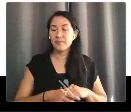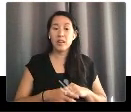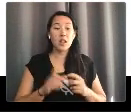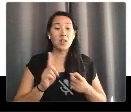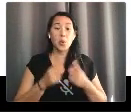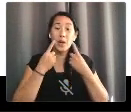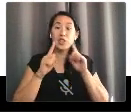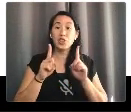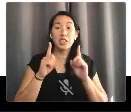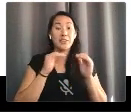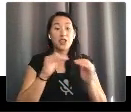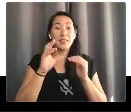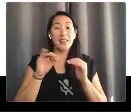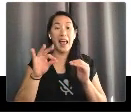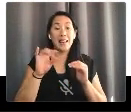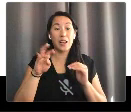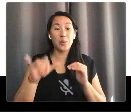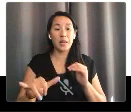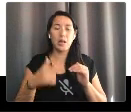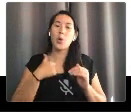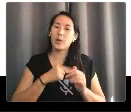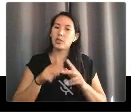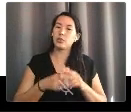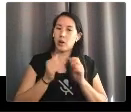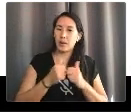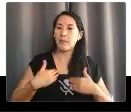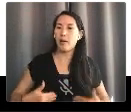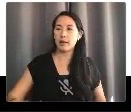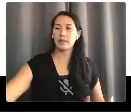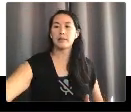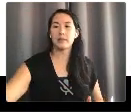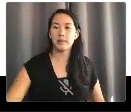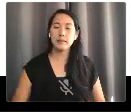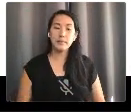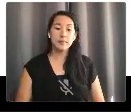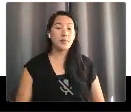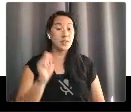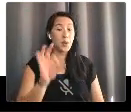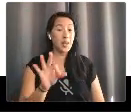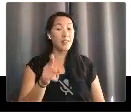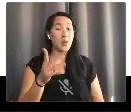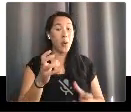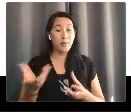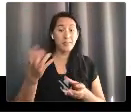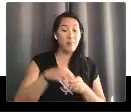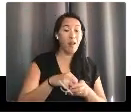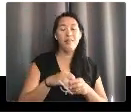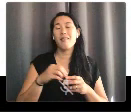justice and equity, we need to begin with our bodies. So if you'd like to be a part of